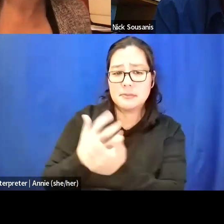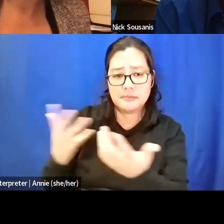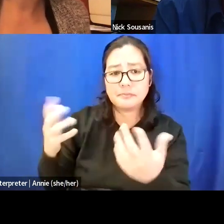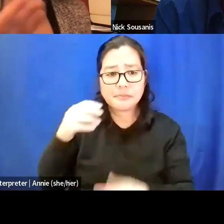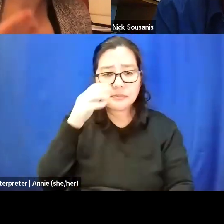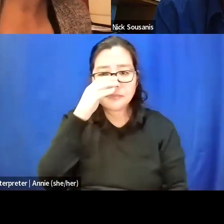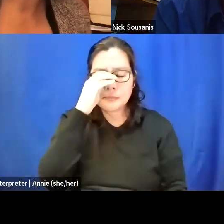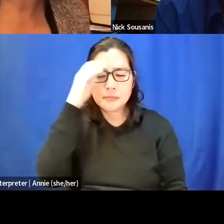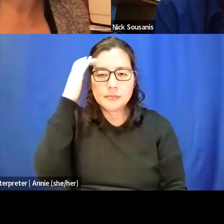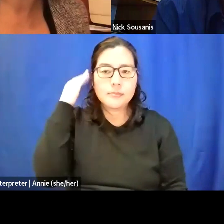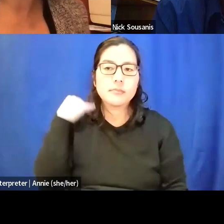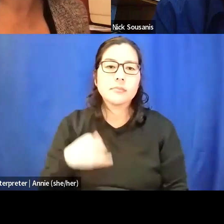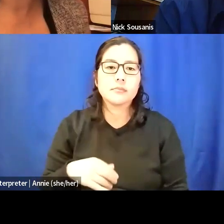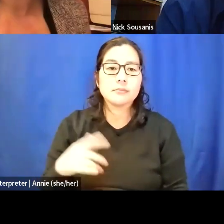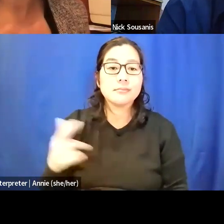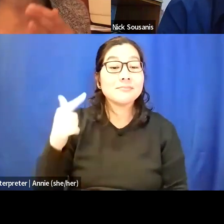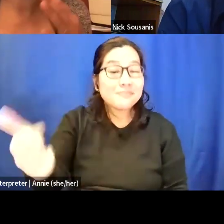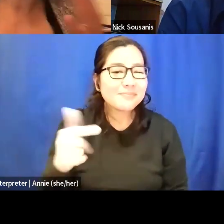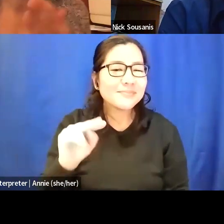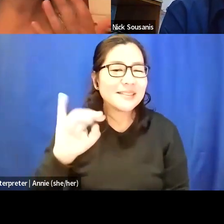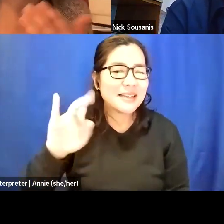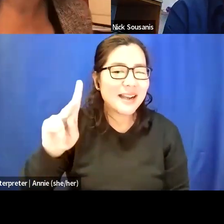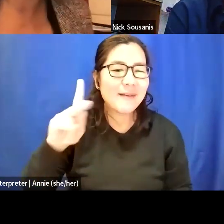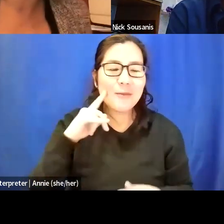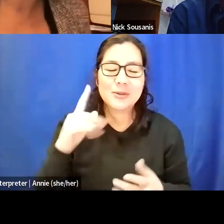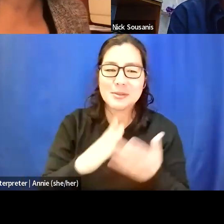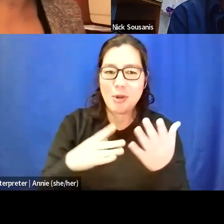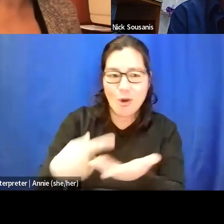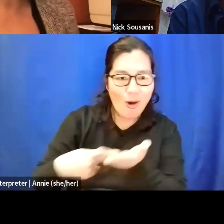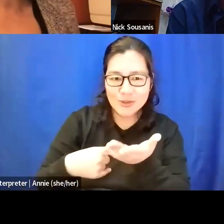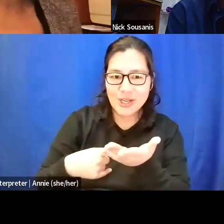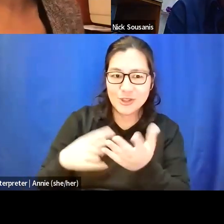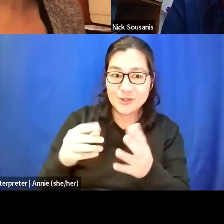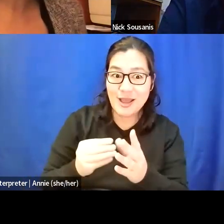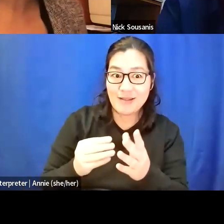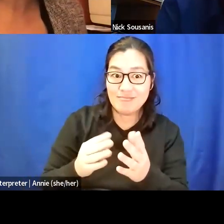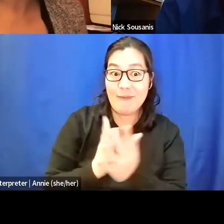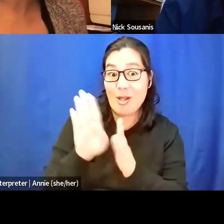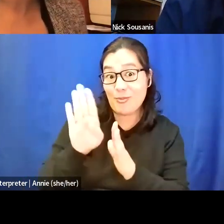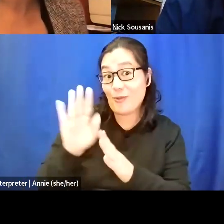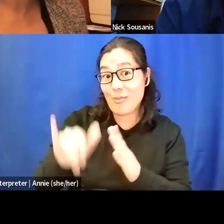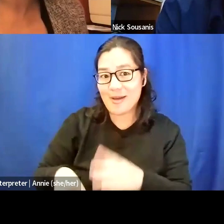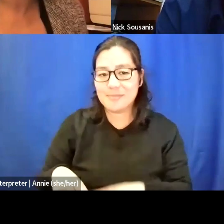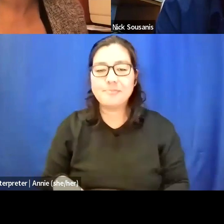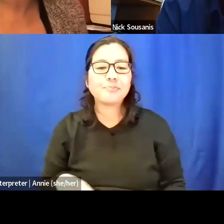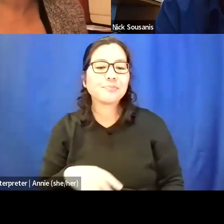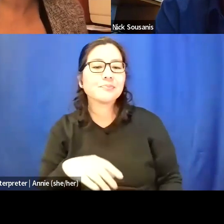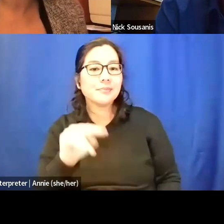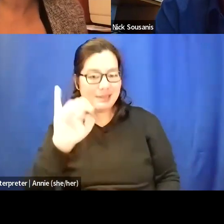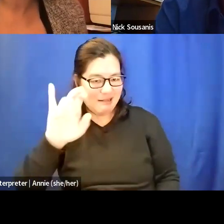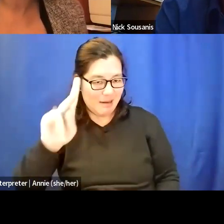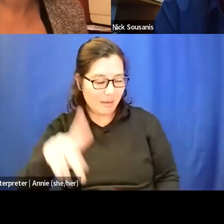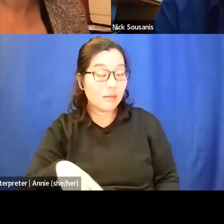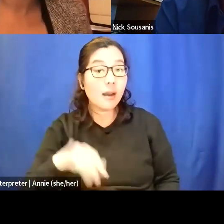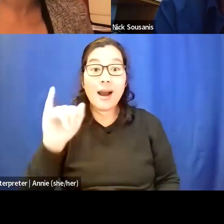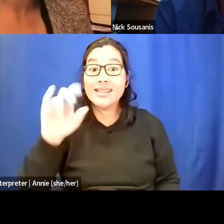And I'll pass it back to you, Nick, for some of the conversations that then grew out of that. Yeah, I mean, IDC's efforts and